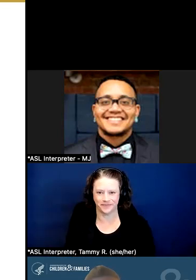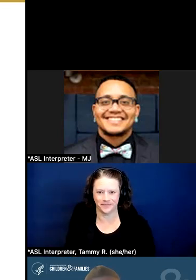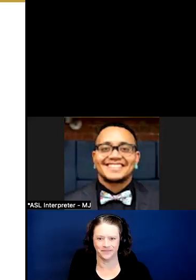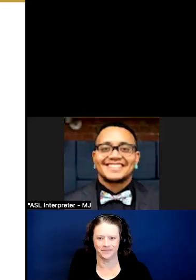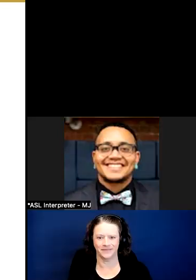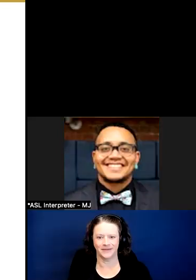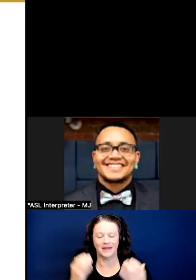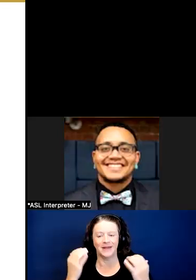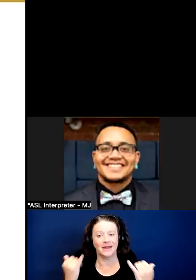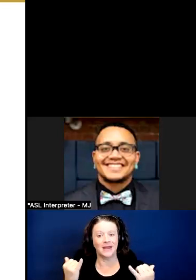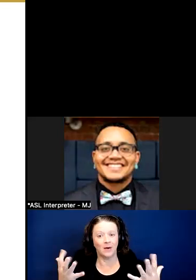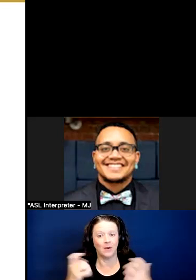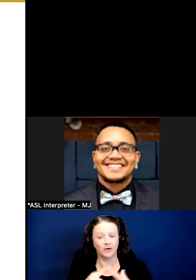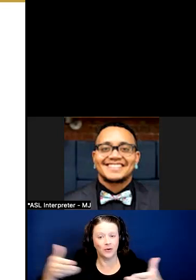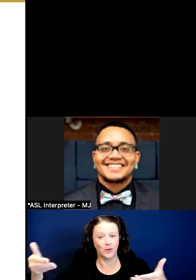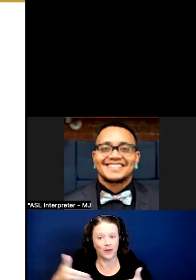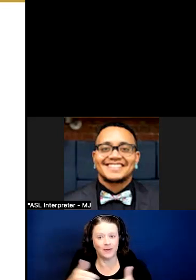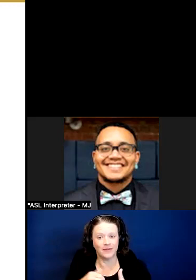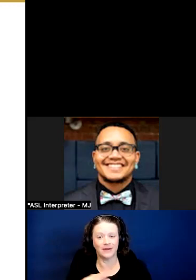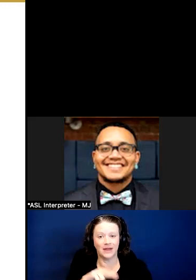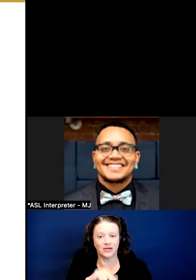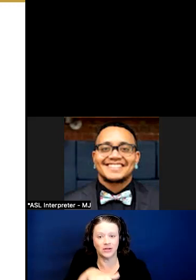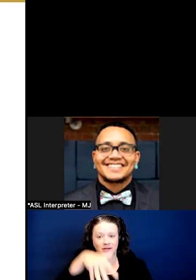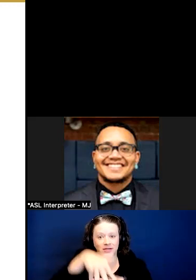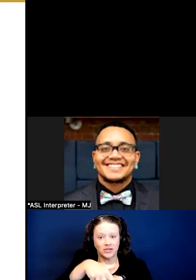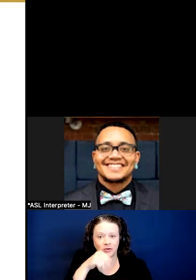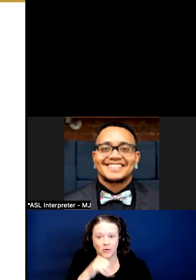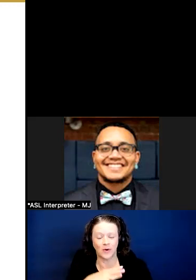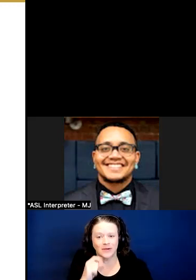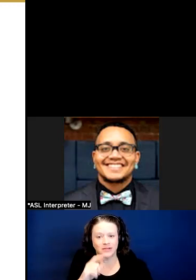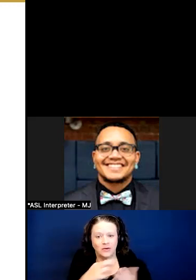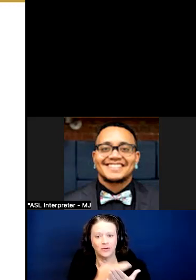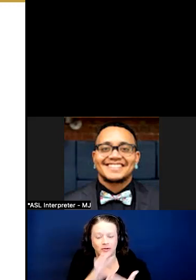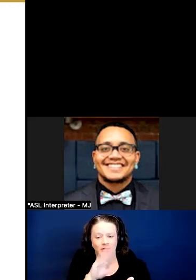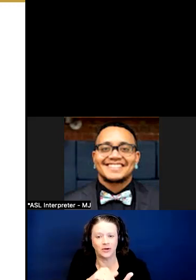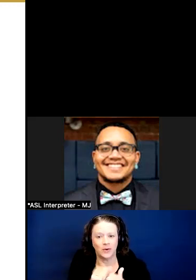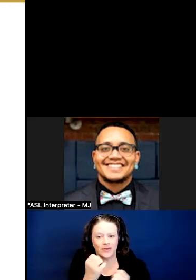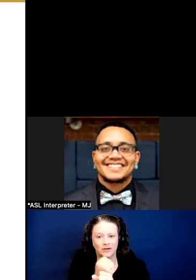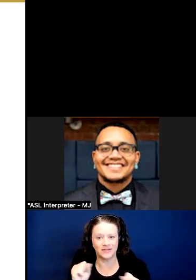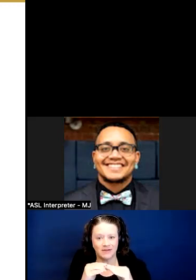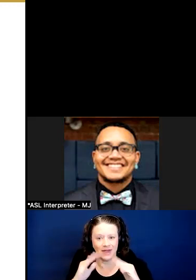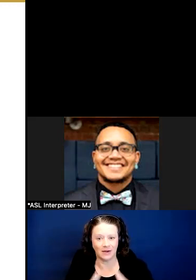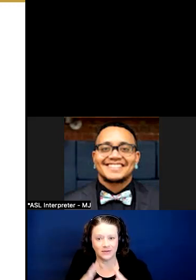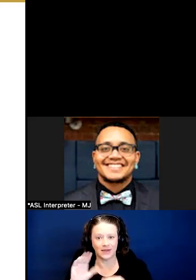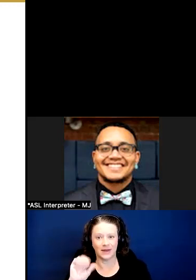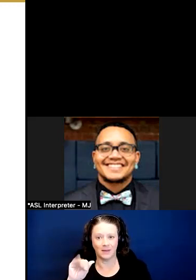And now I'd like to welcome the National Indigenous Women's Resource Center with their Safe Housing Capacity Center.